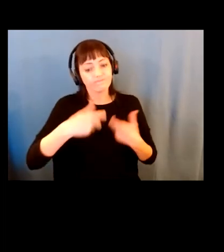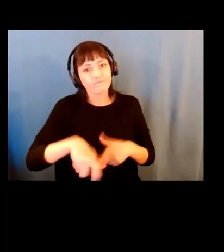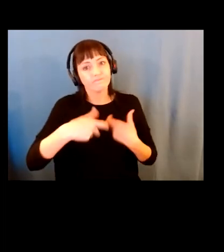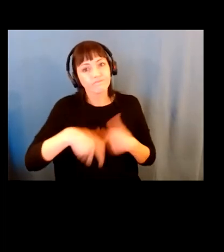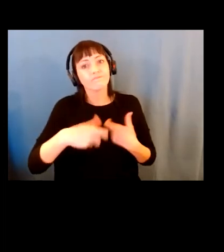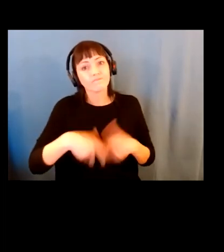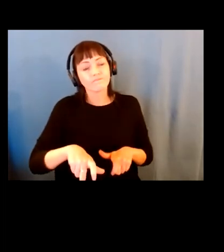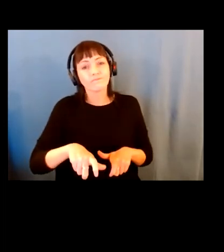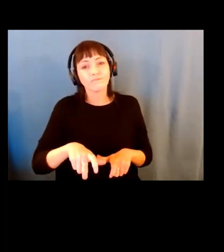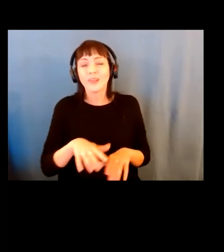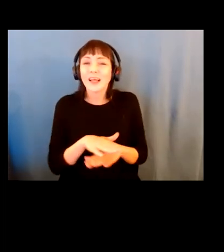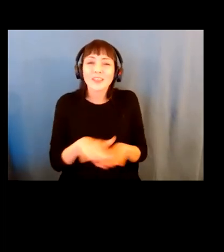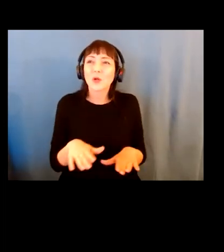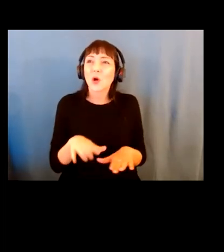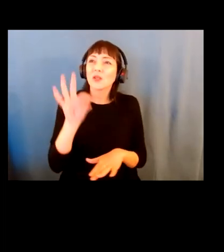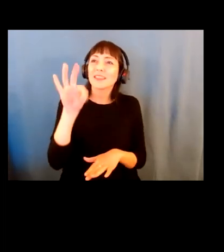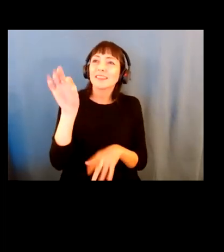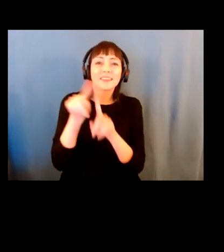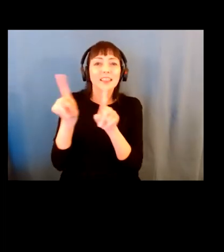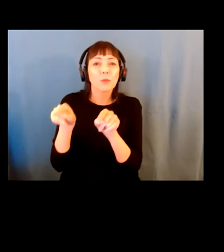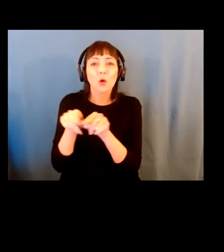have to keep on keeping on. It's not something you do. It's not a box you tick.